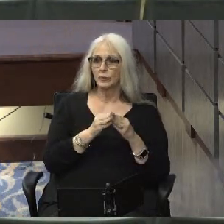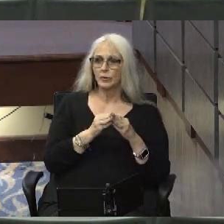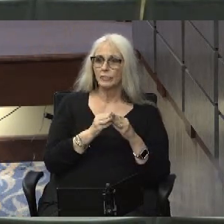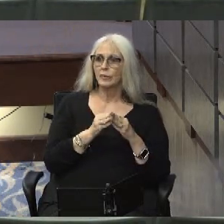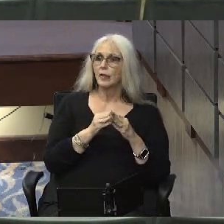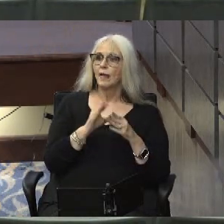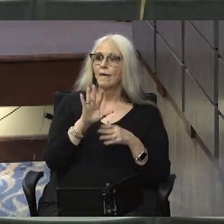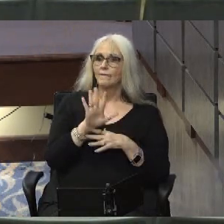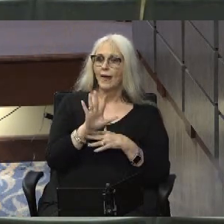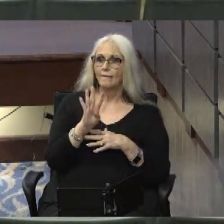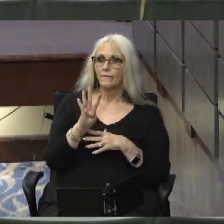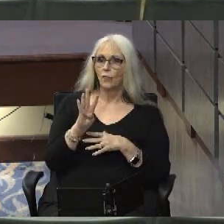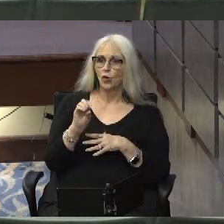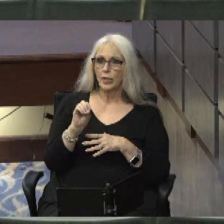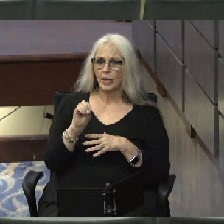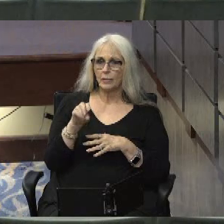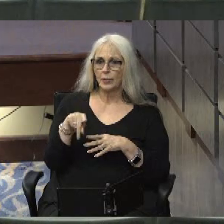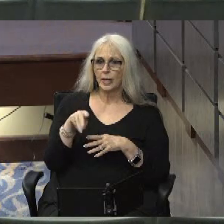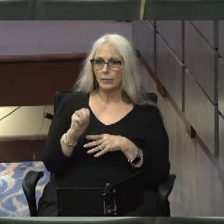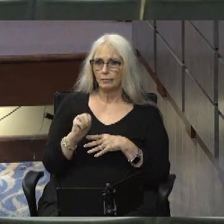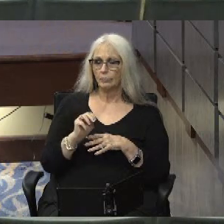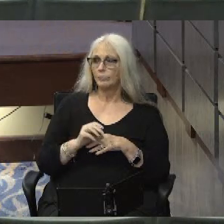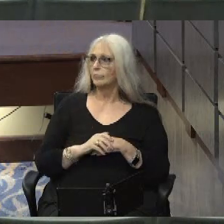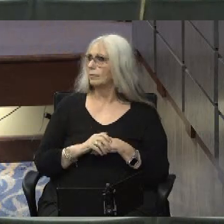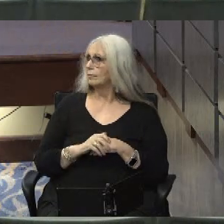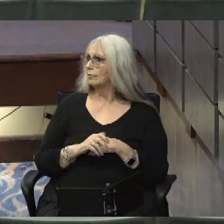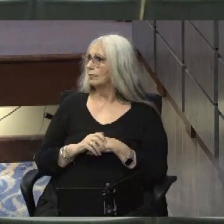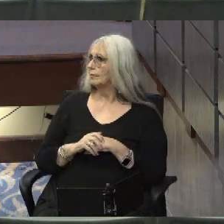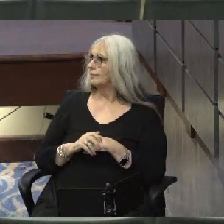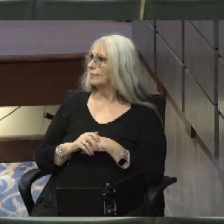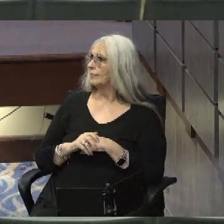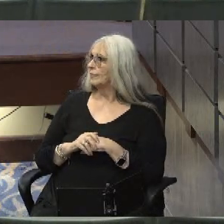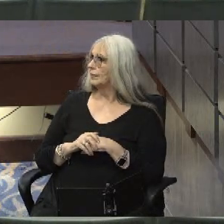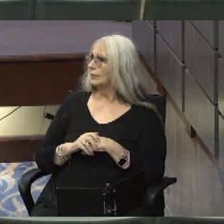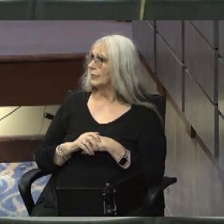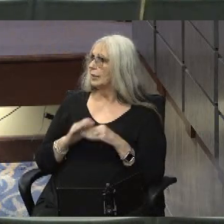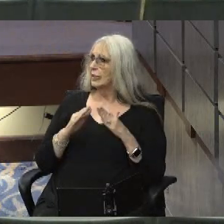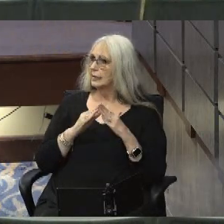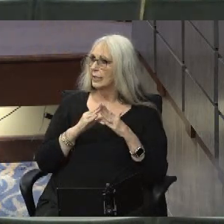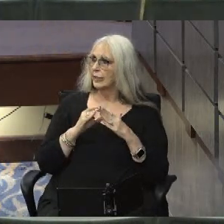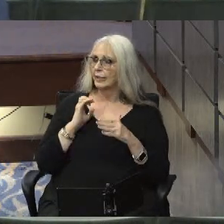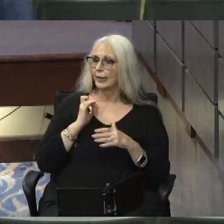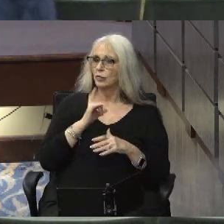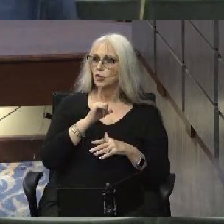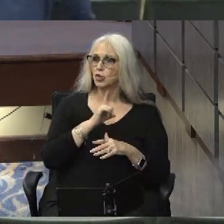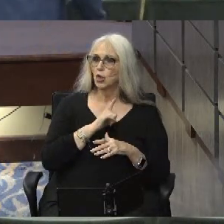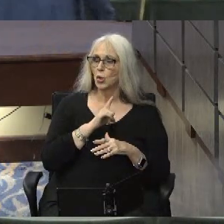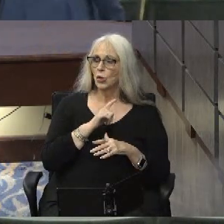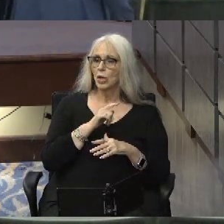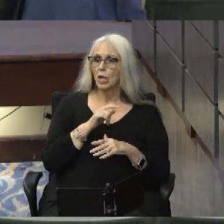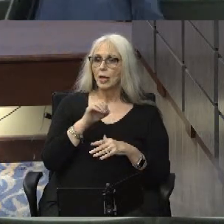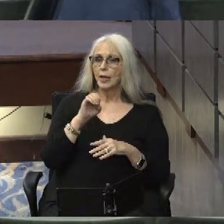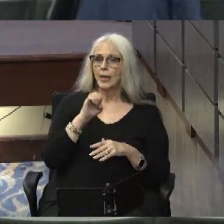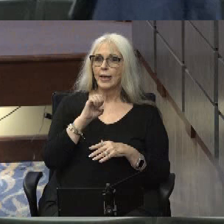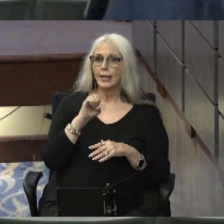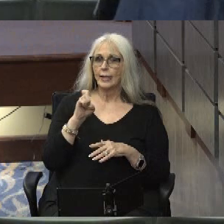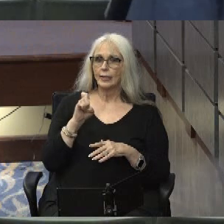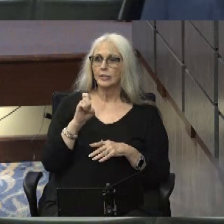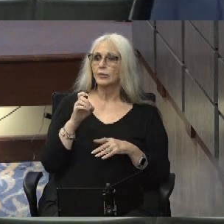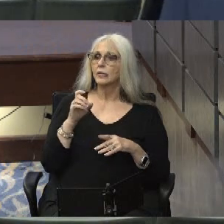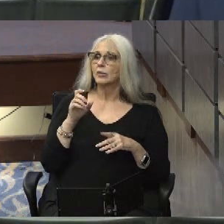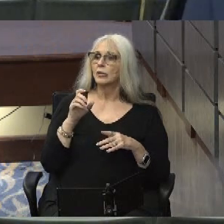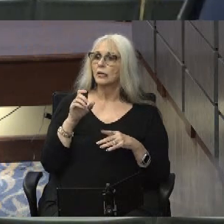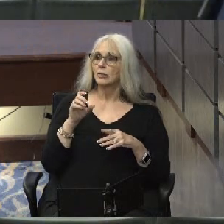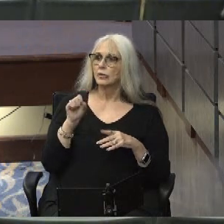at 5:40 p.m. Notice is hereby given that the City Council will go into executive session in accordance to the following provisions: